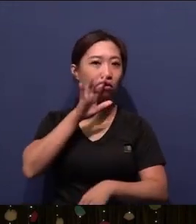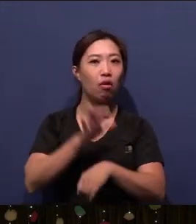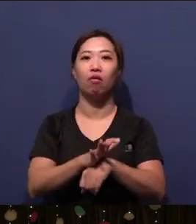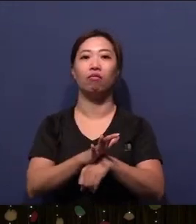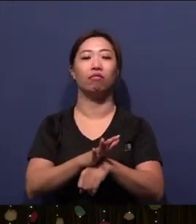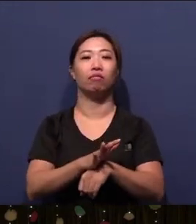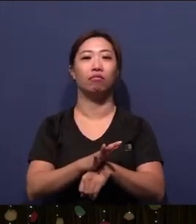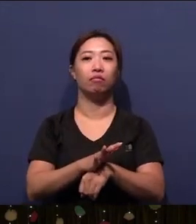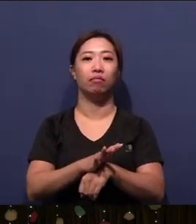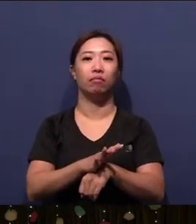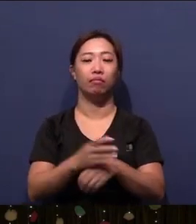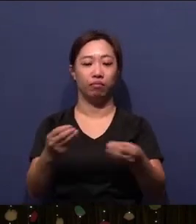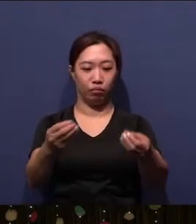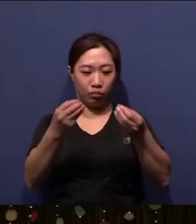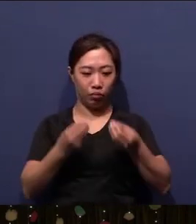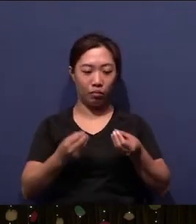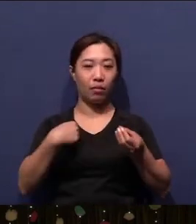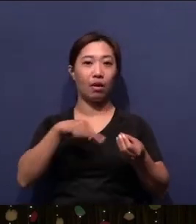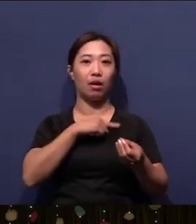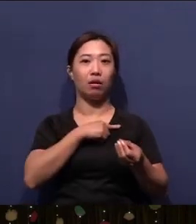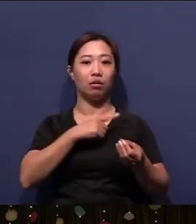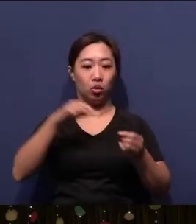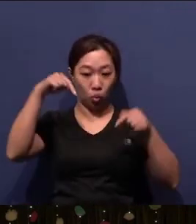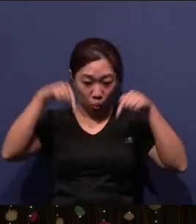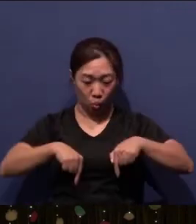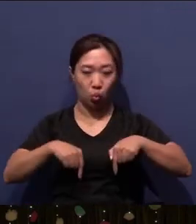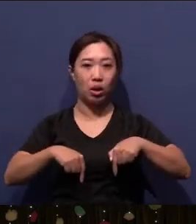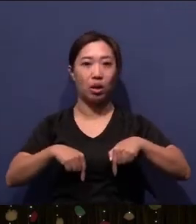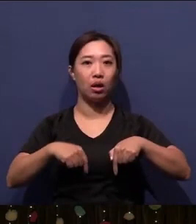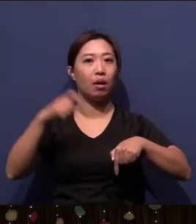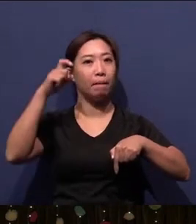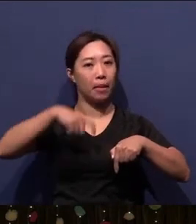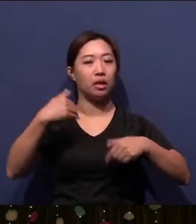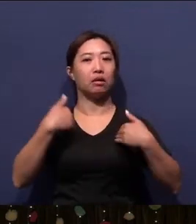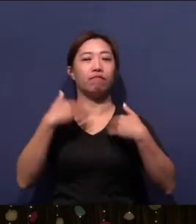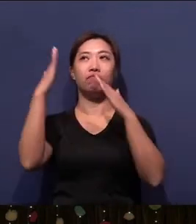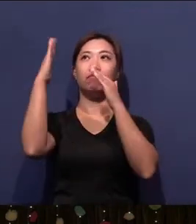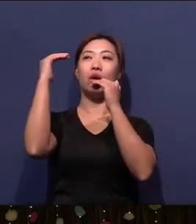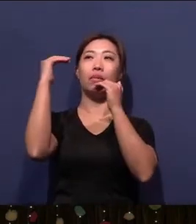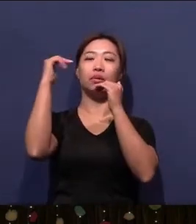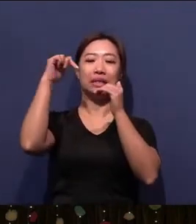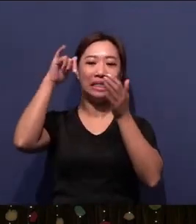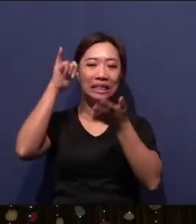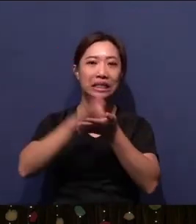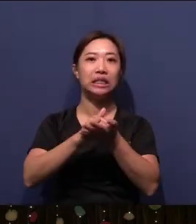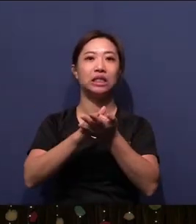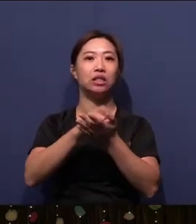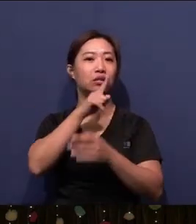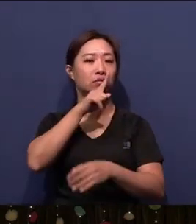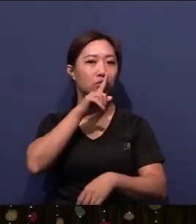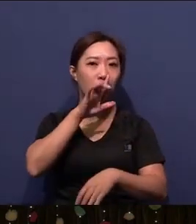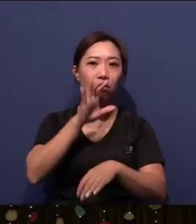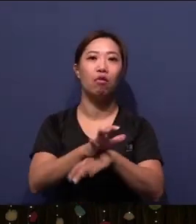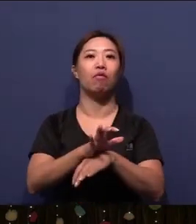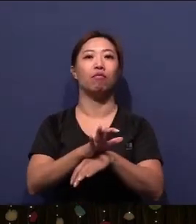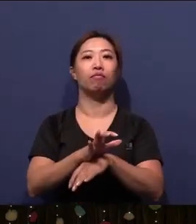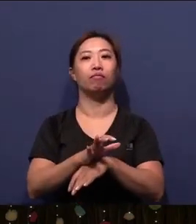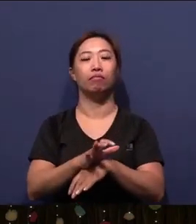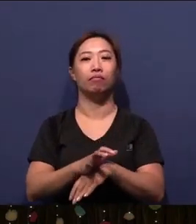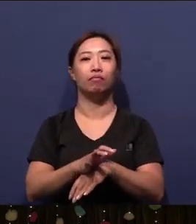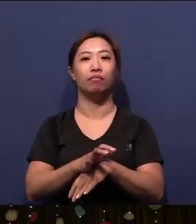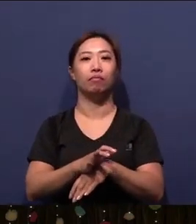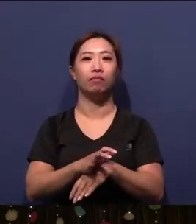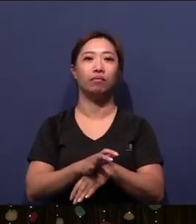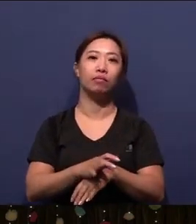presented, we need to live today with this expectation of this certainty. This certainty ought to affect